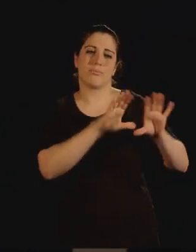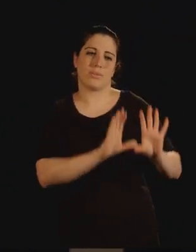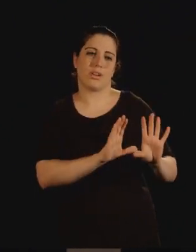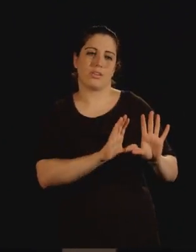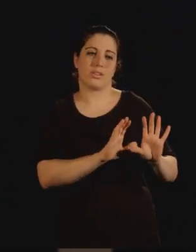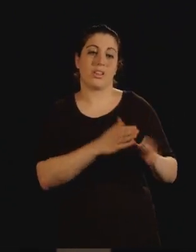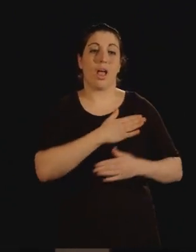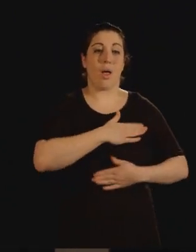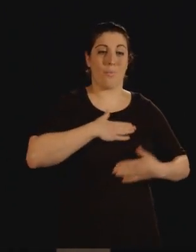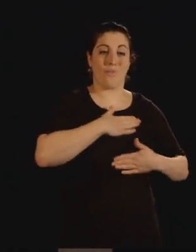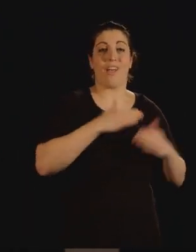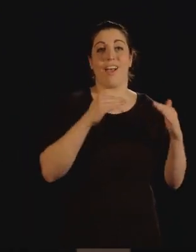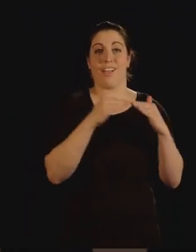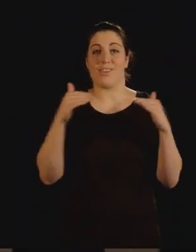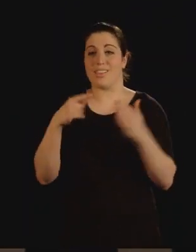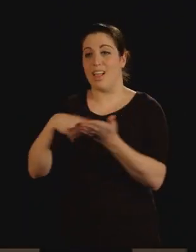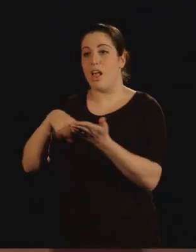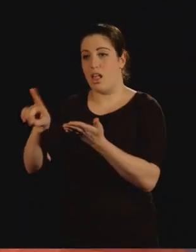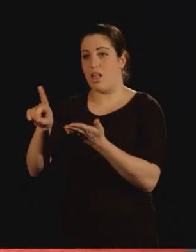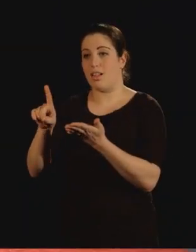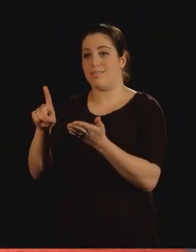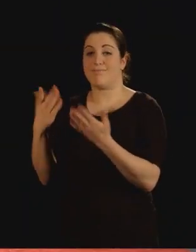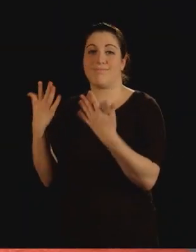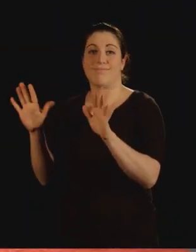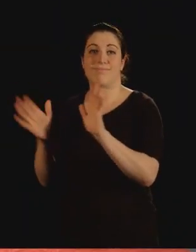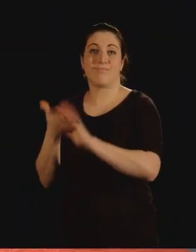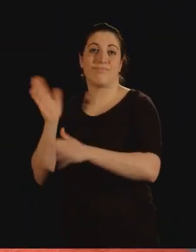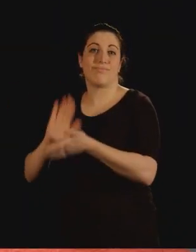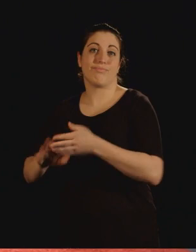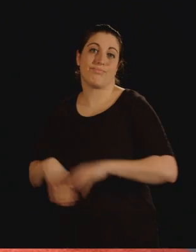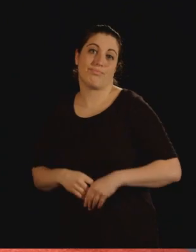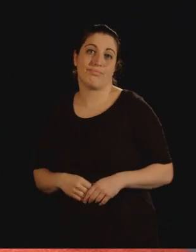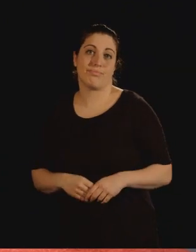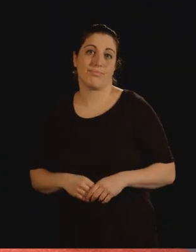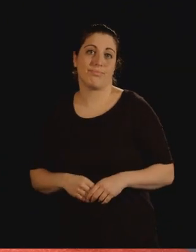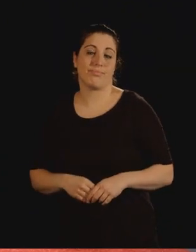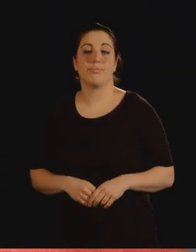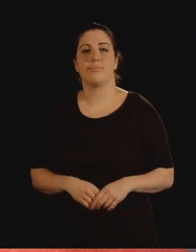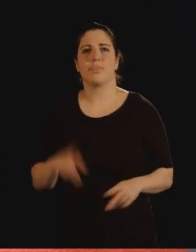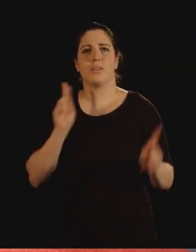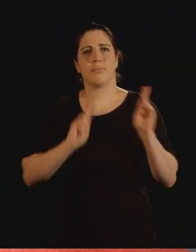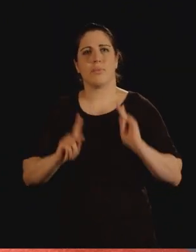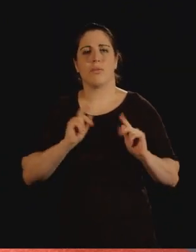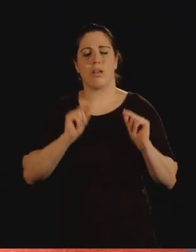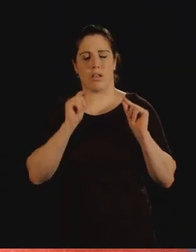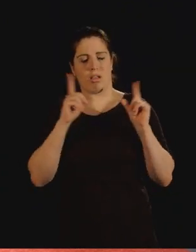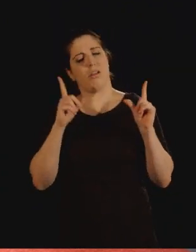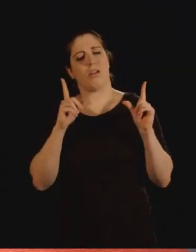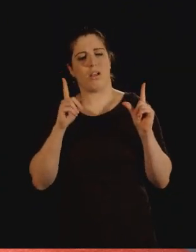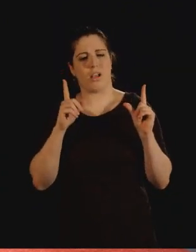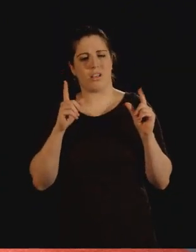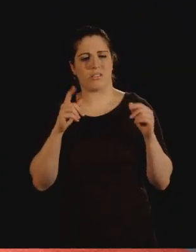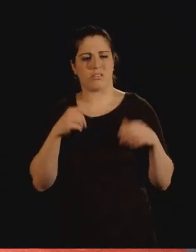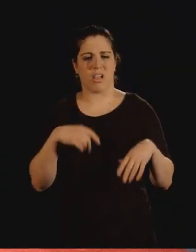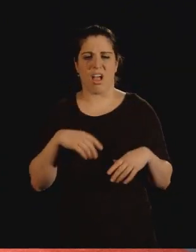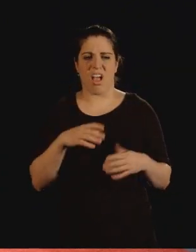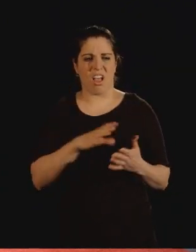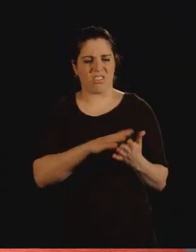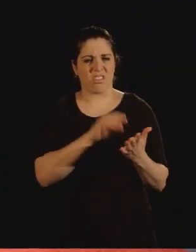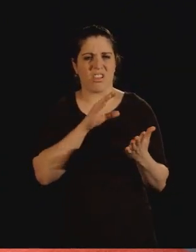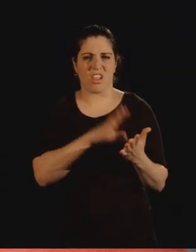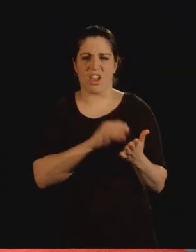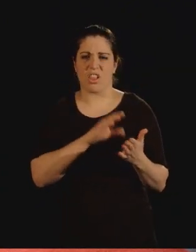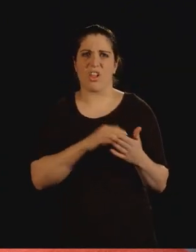was considered the thank you. People I talk with, they are often surprised to learn that they have the right to ask questions and do